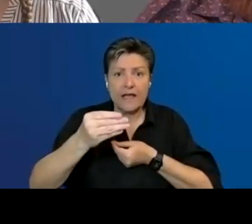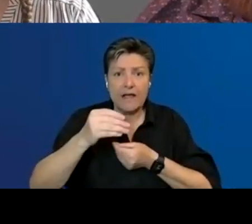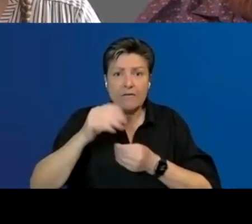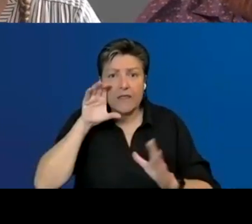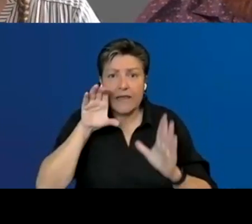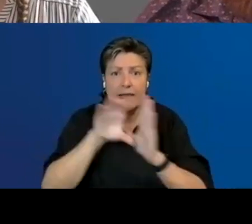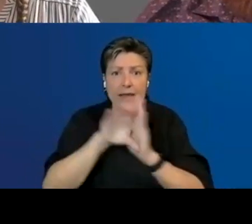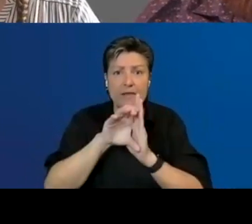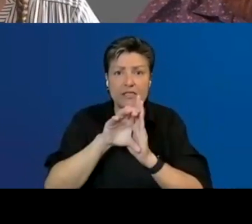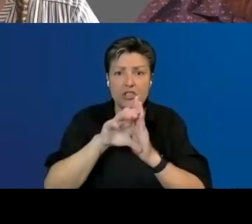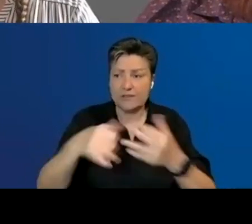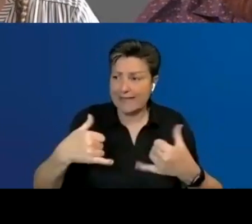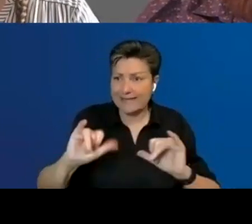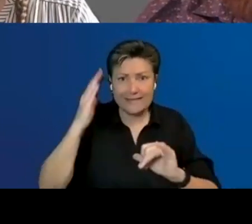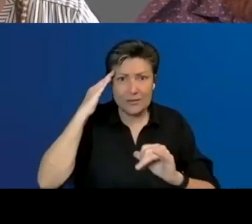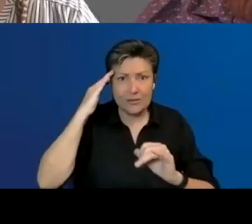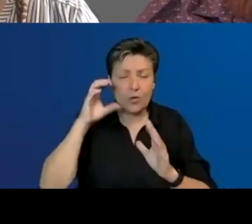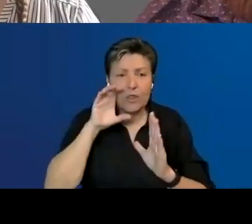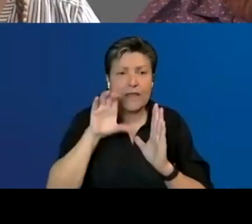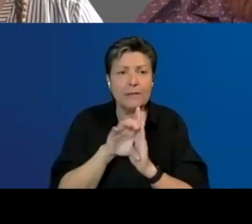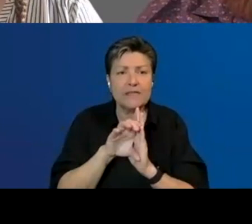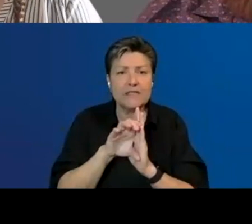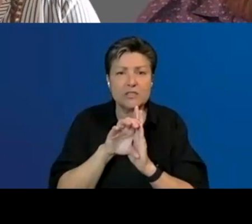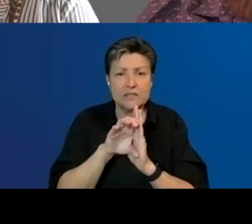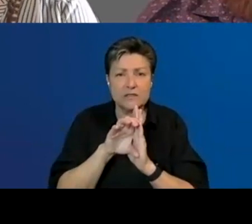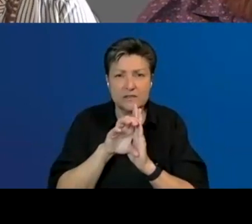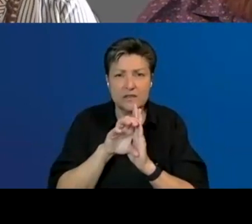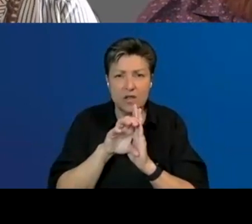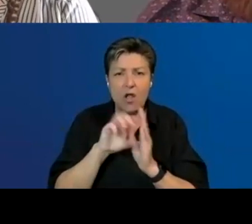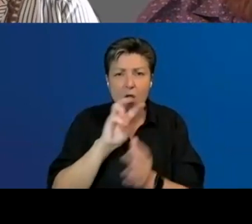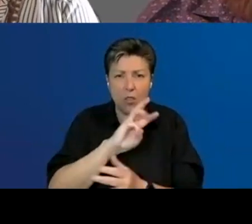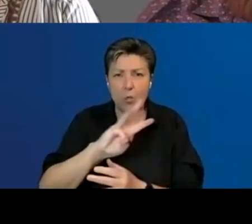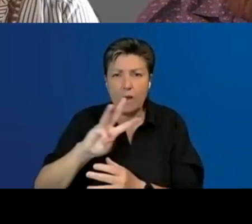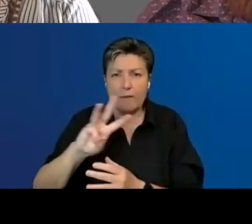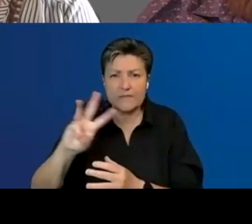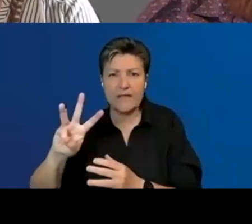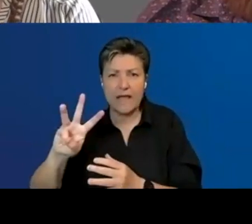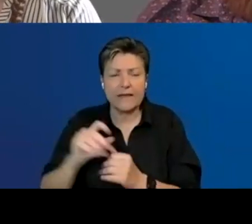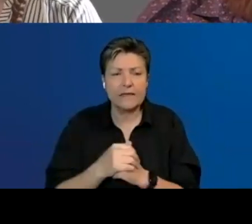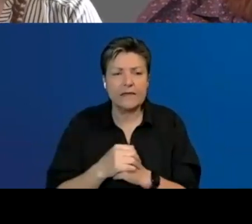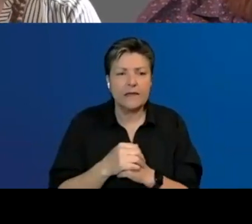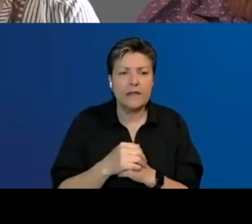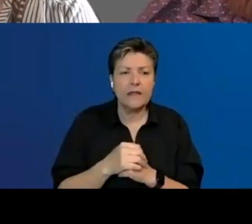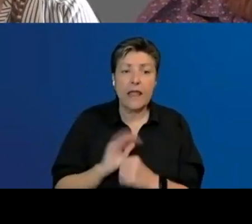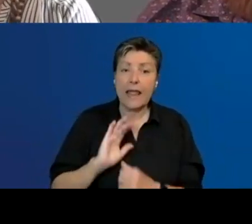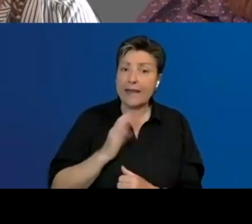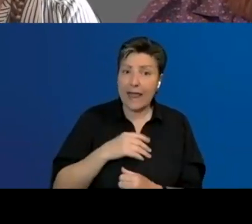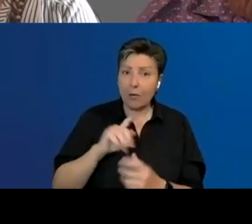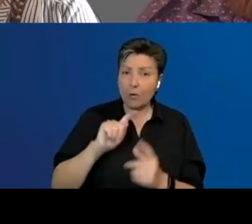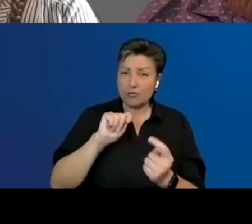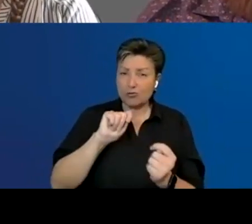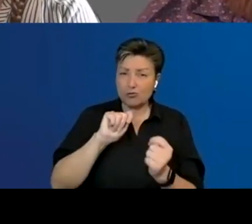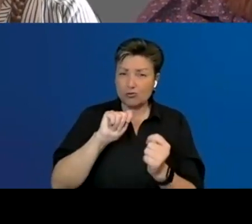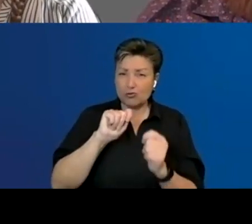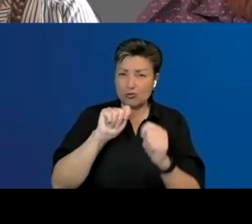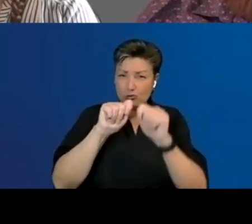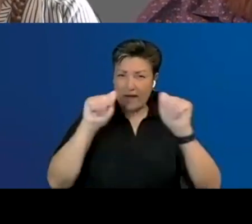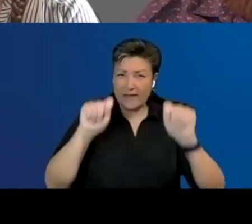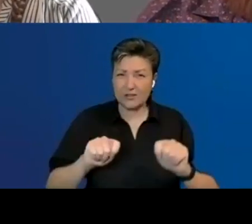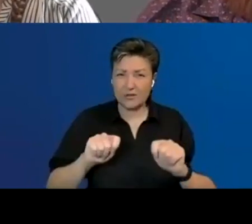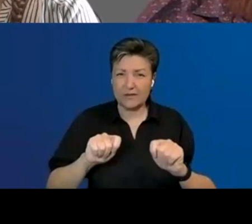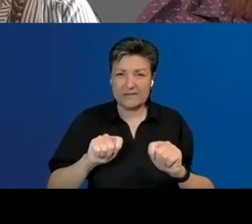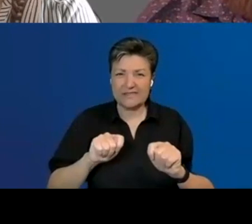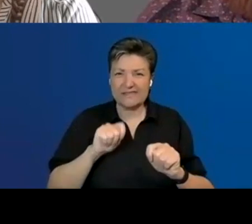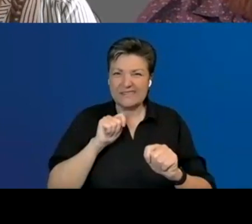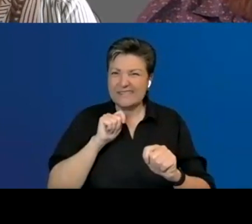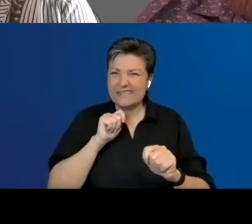are on the website. And also that our transcripts were rather lacking in accessibility as well.